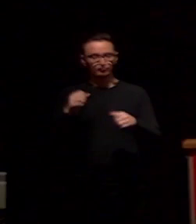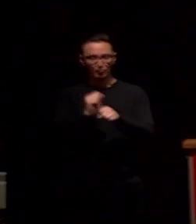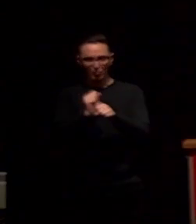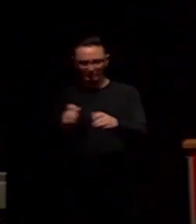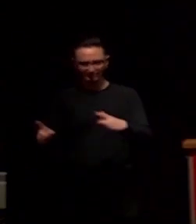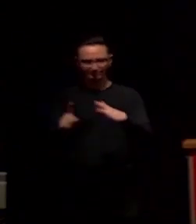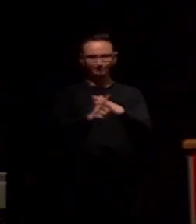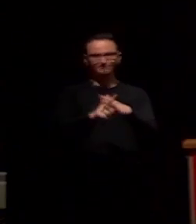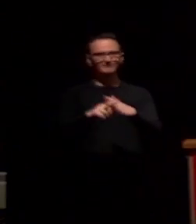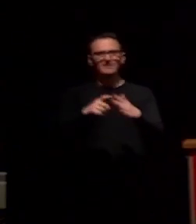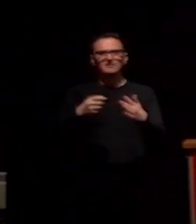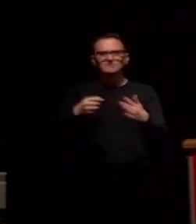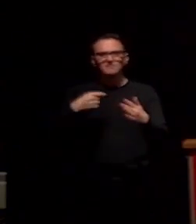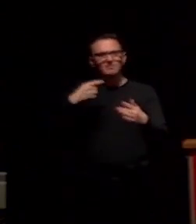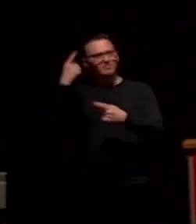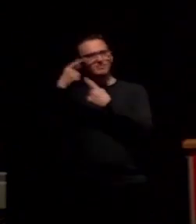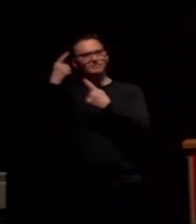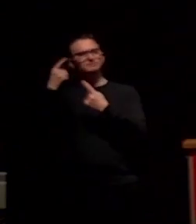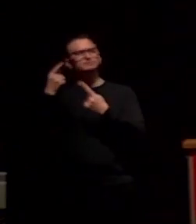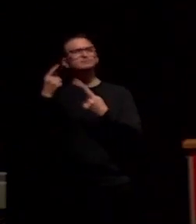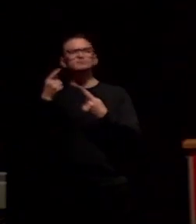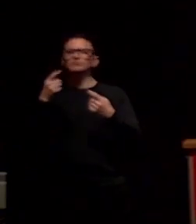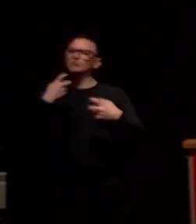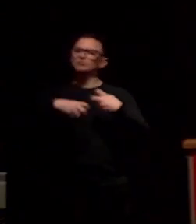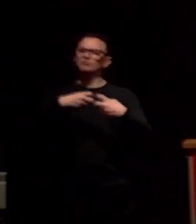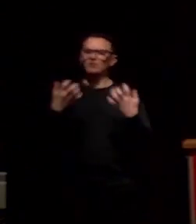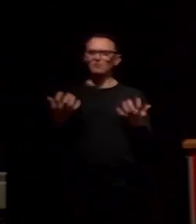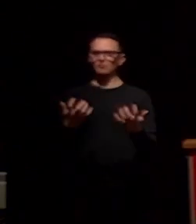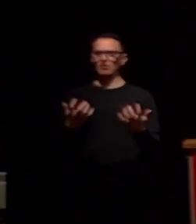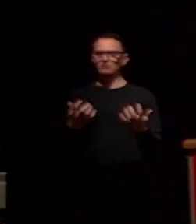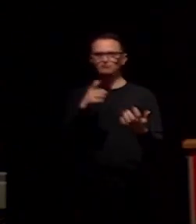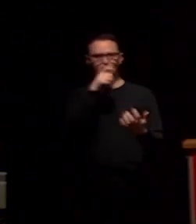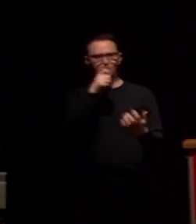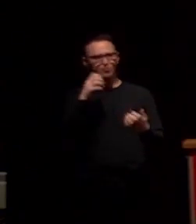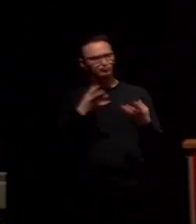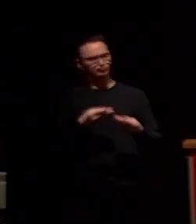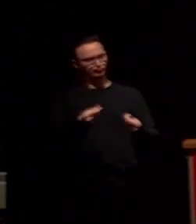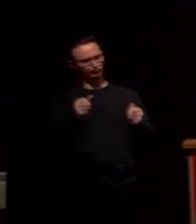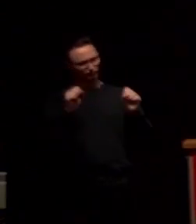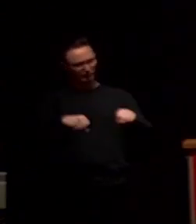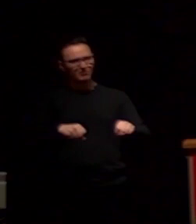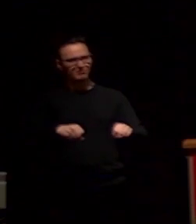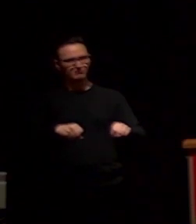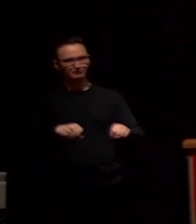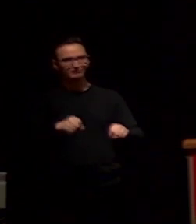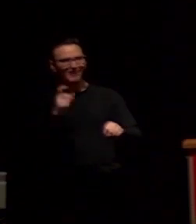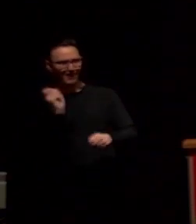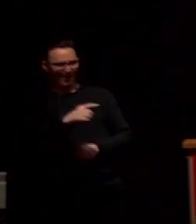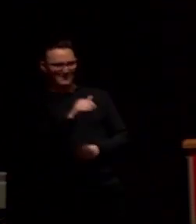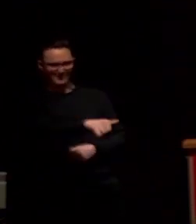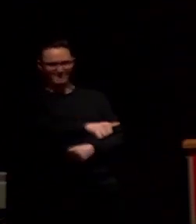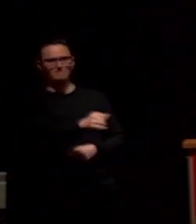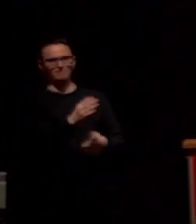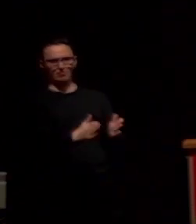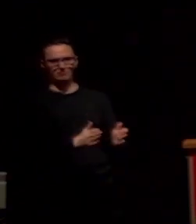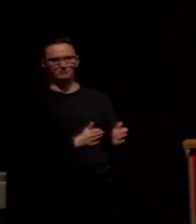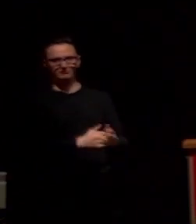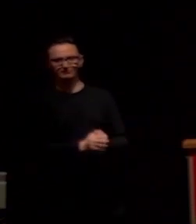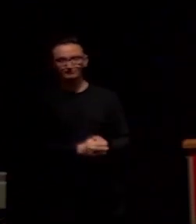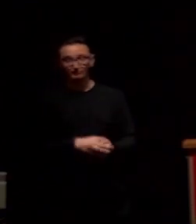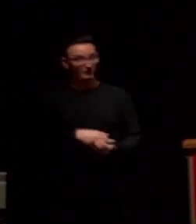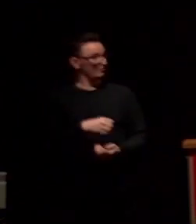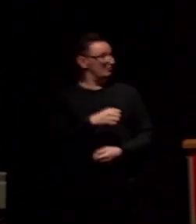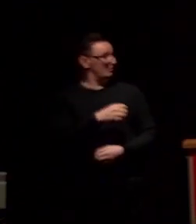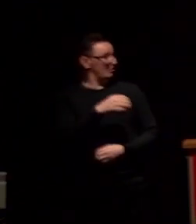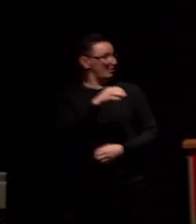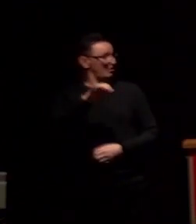what is this really, what is really the problem and who can help solve it? Mm-hmm. You know, and Sue mentioned something in her